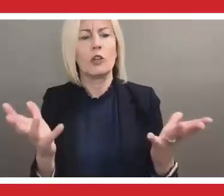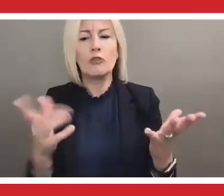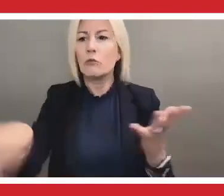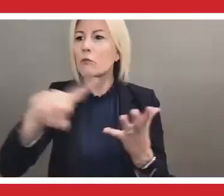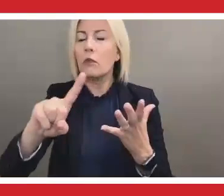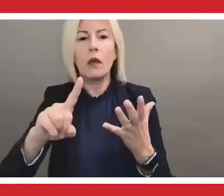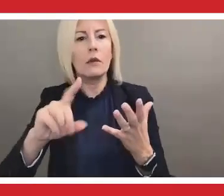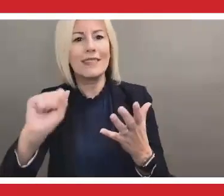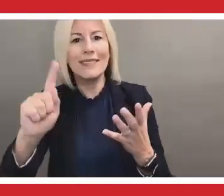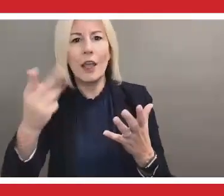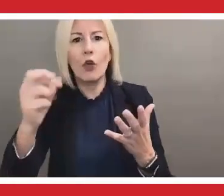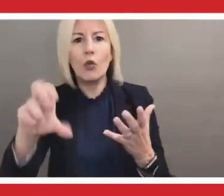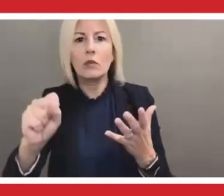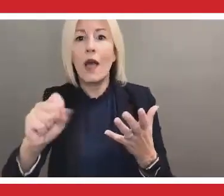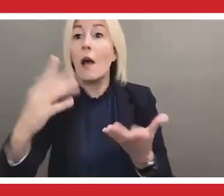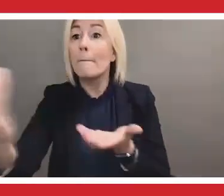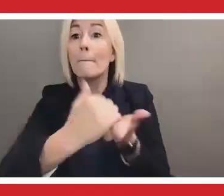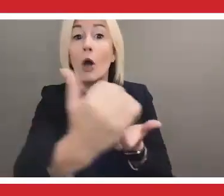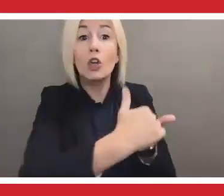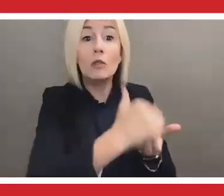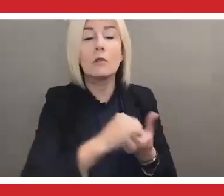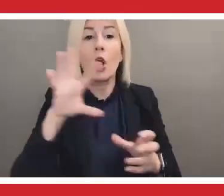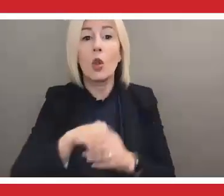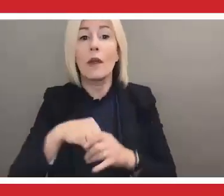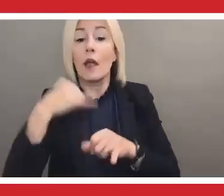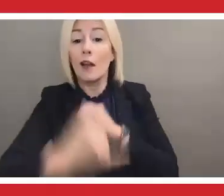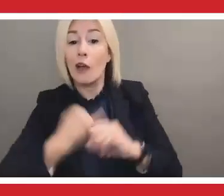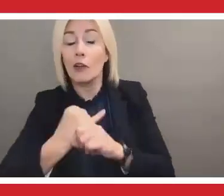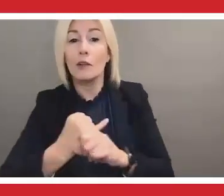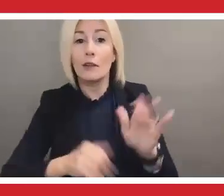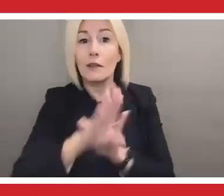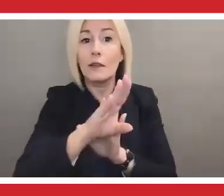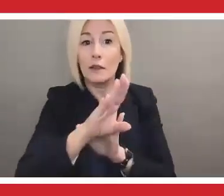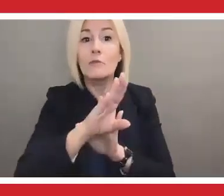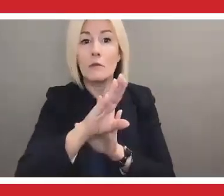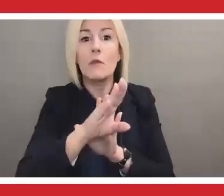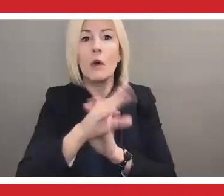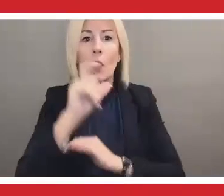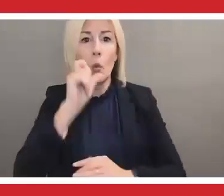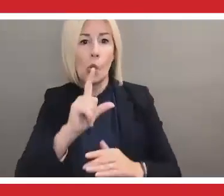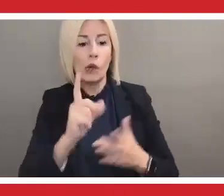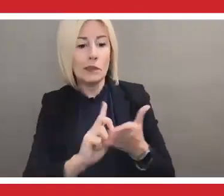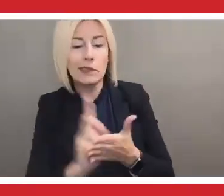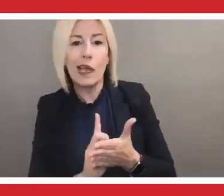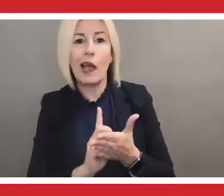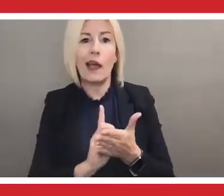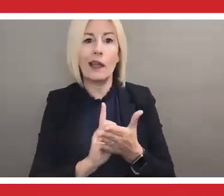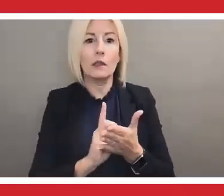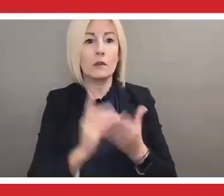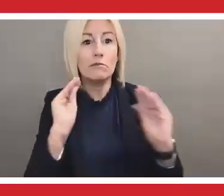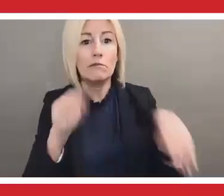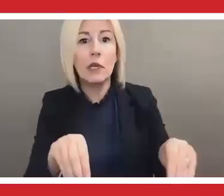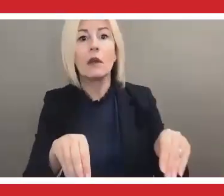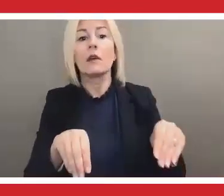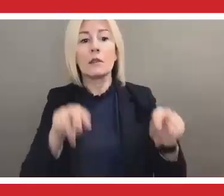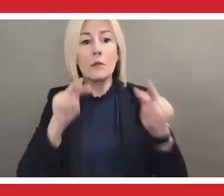and external partners, including international development agencies, to design, implement, and monitor joint